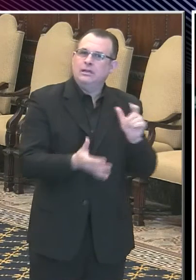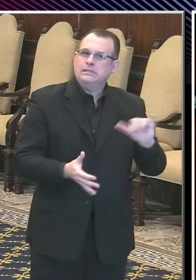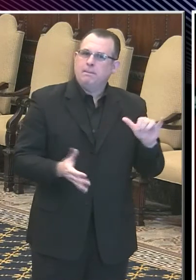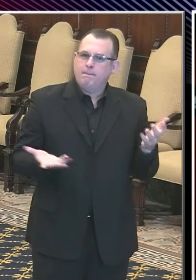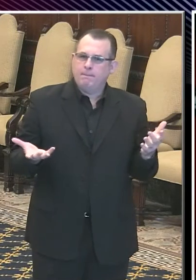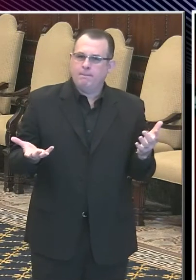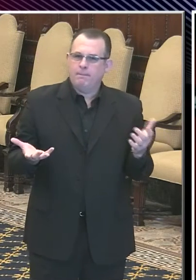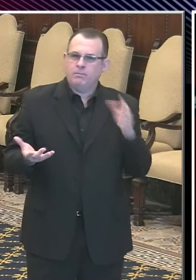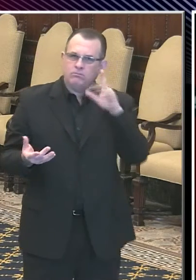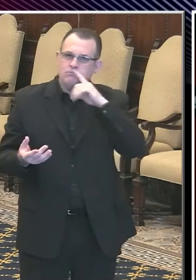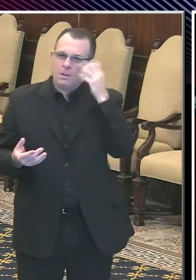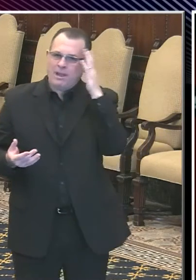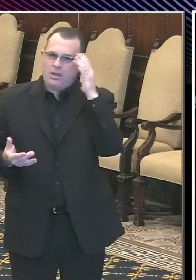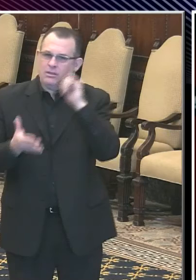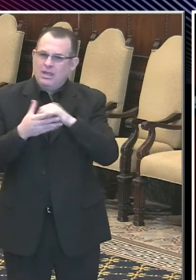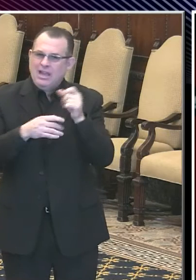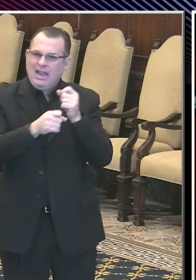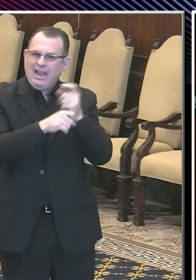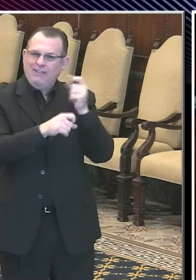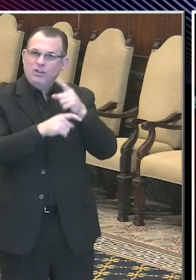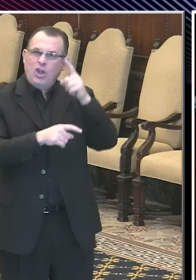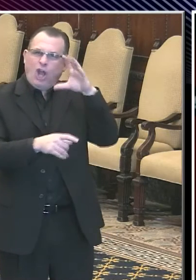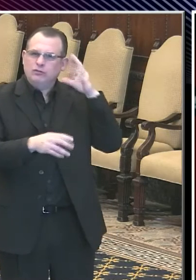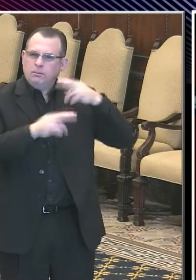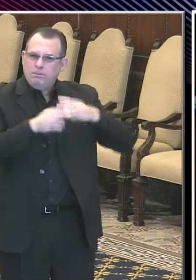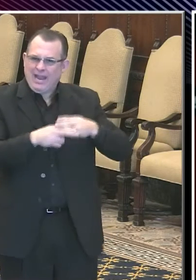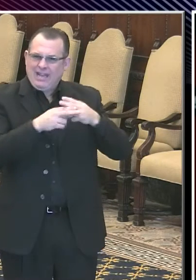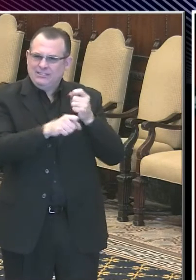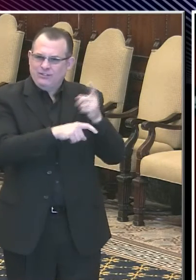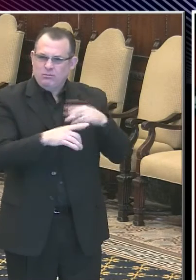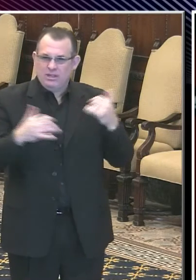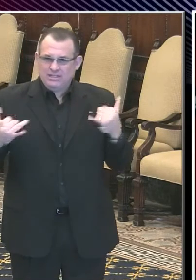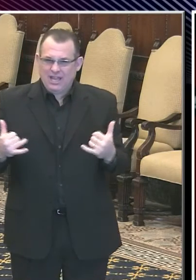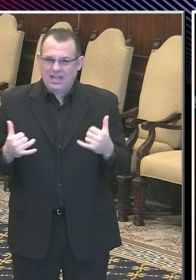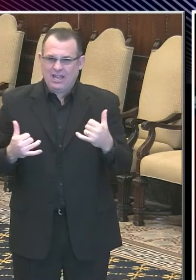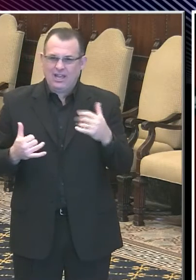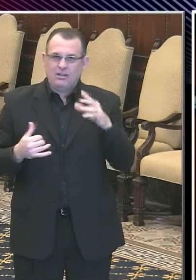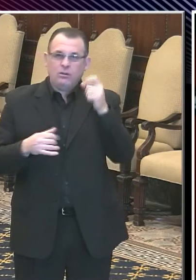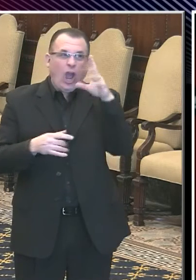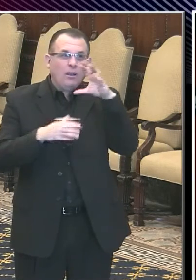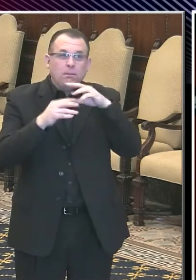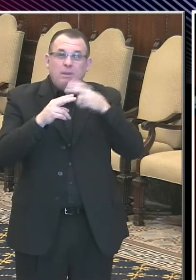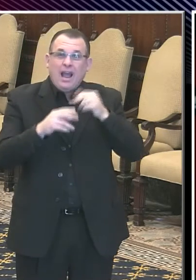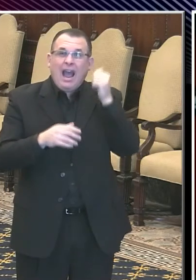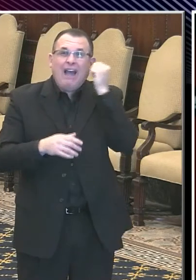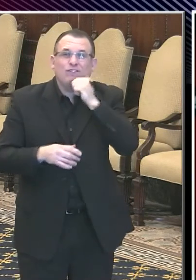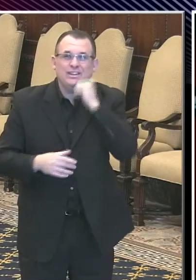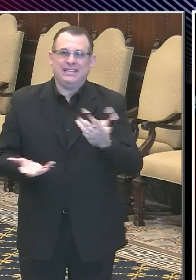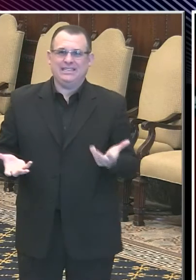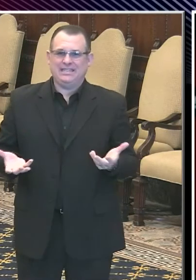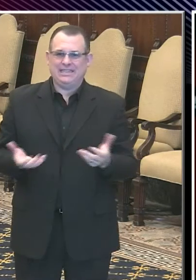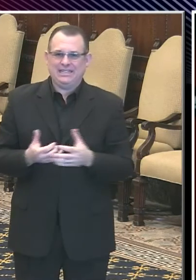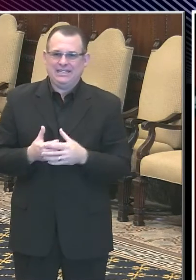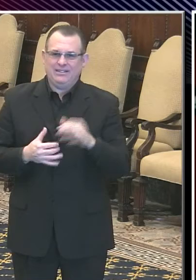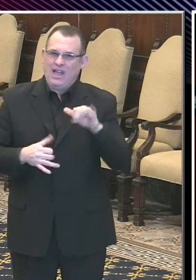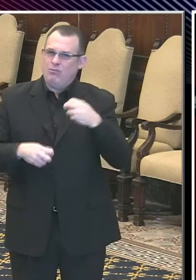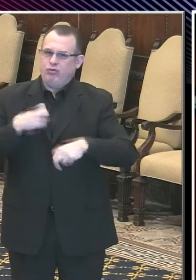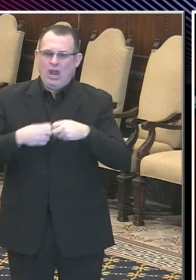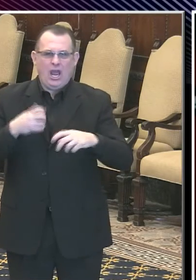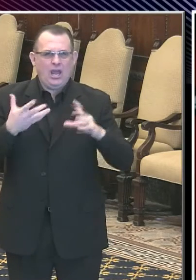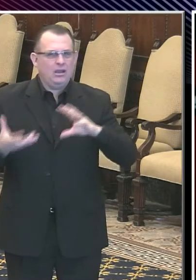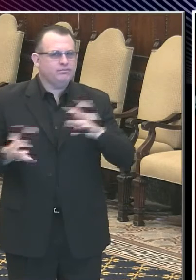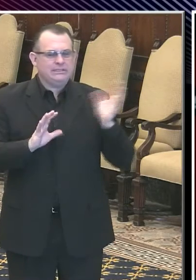this stuff every year, and now we're getting 100 pounds of it every day. It's creating havoc within, not havoc, but it's creating problems within our